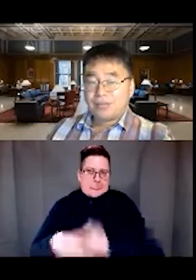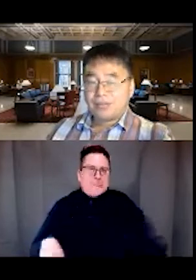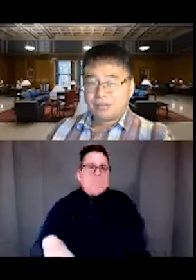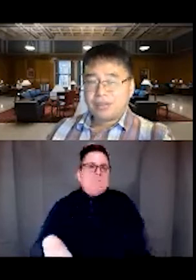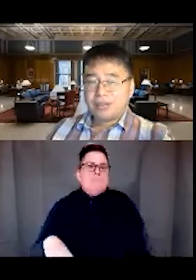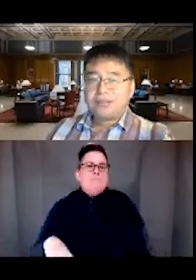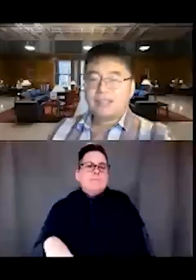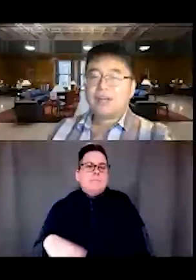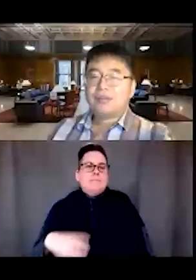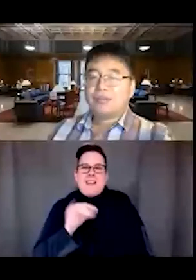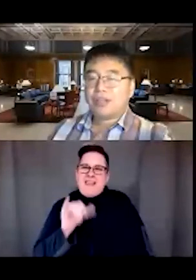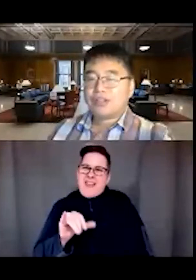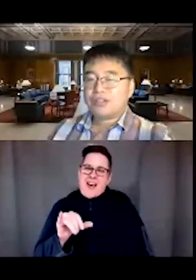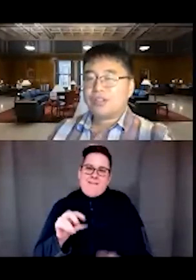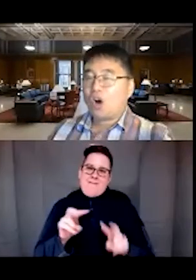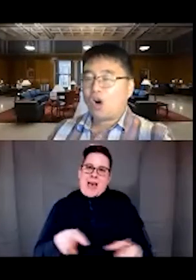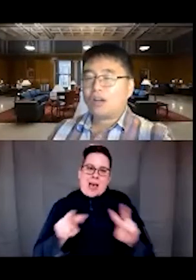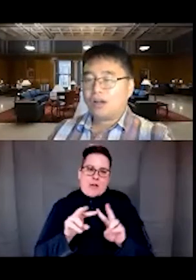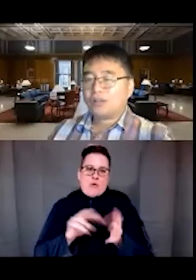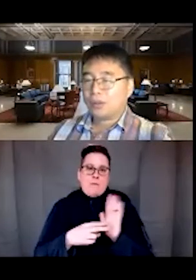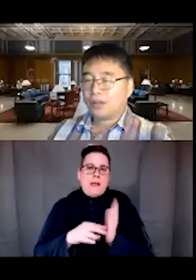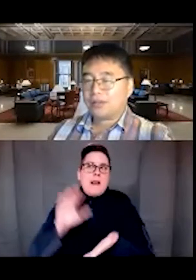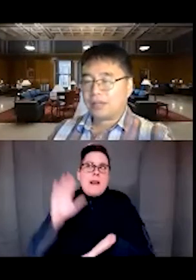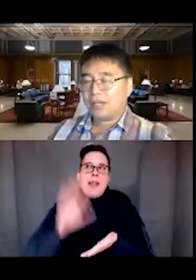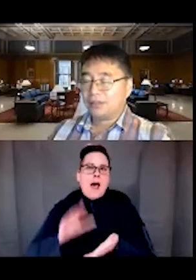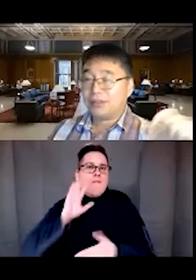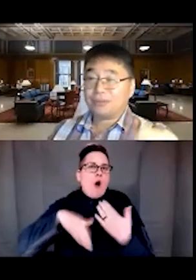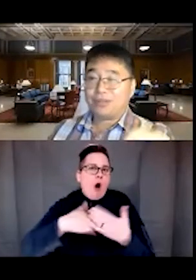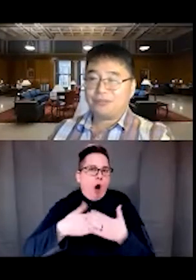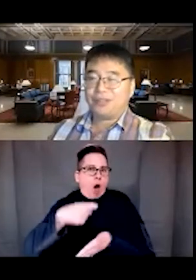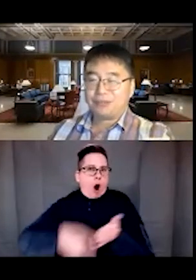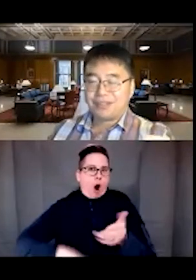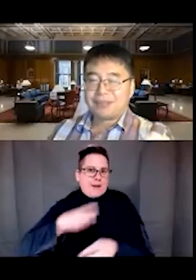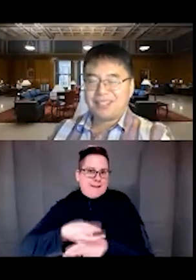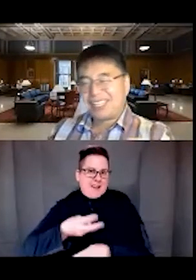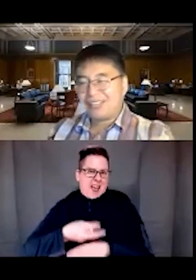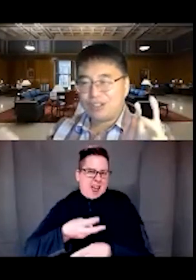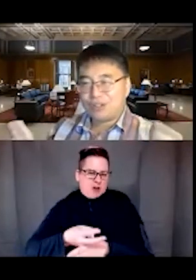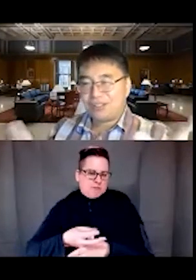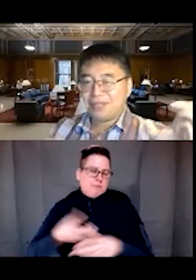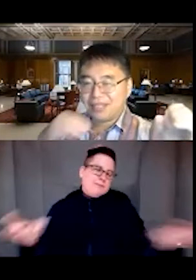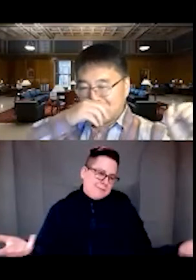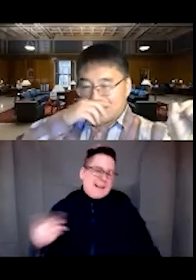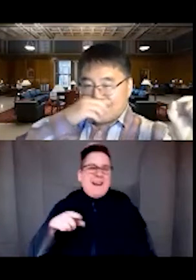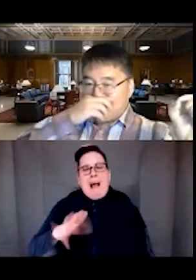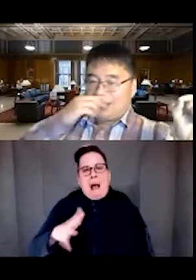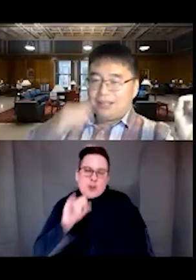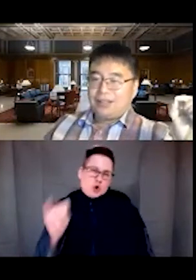value in terms of reductions in all cost, total cost of care. So this is what does that mean? This is kind of insurance speak.